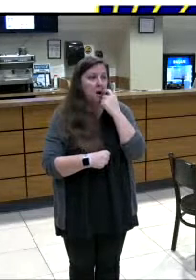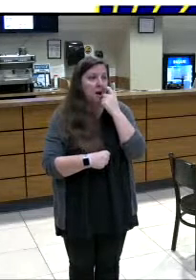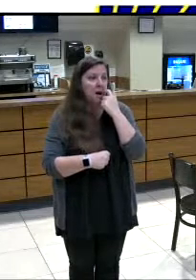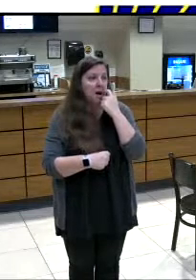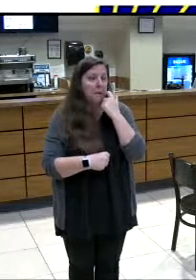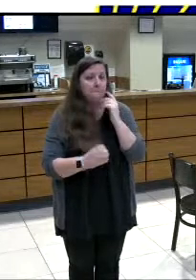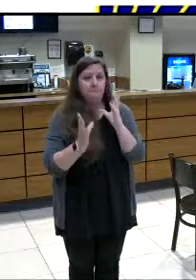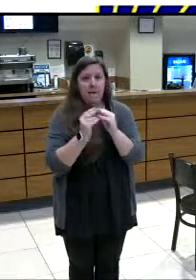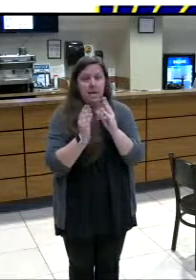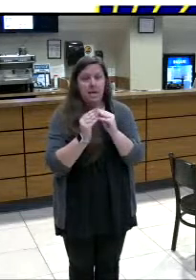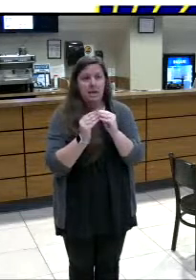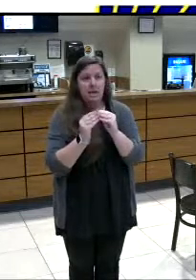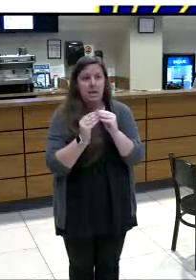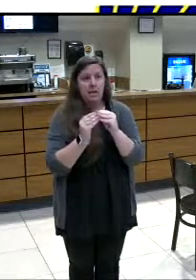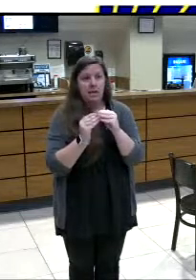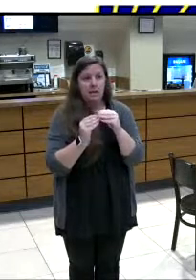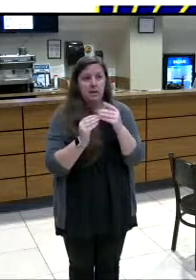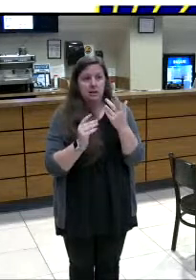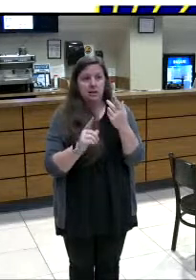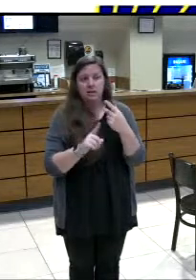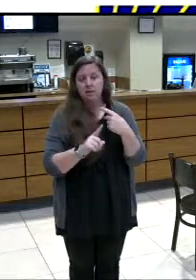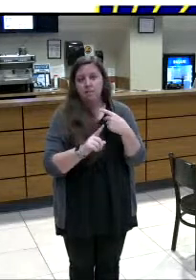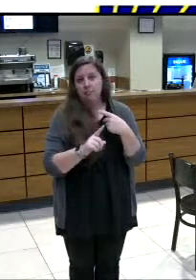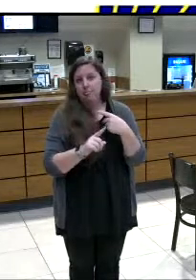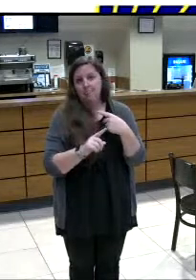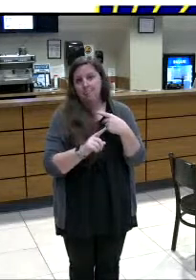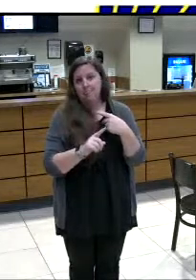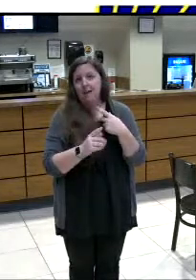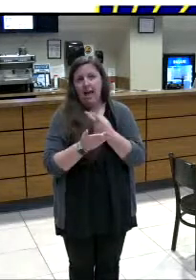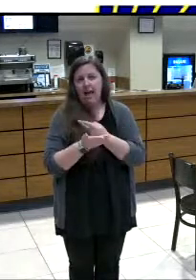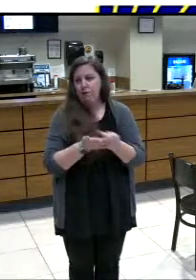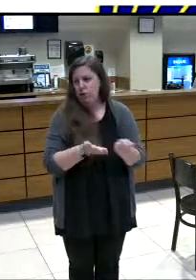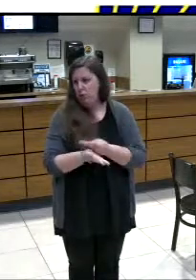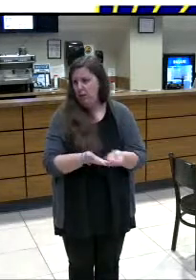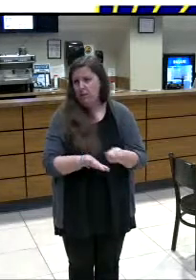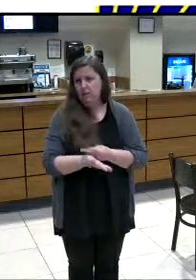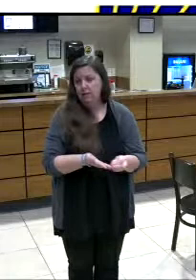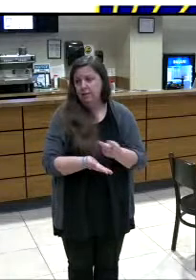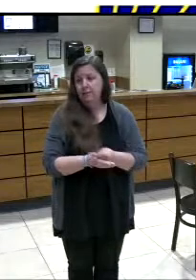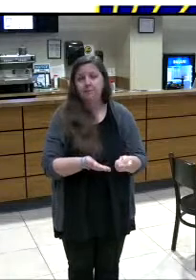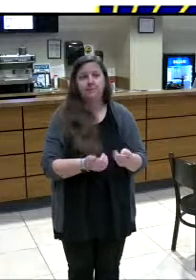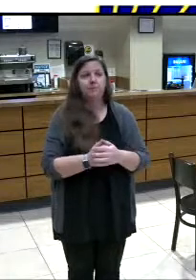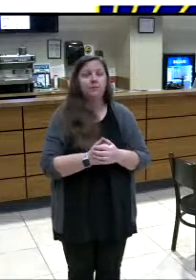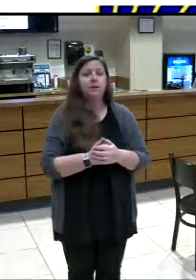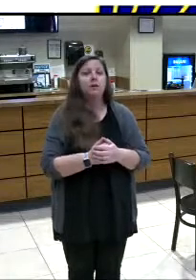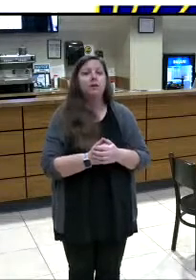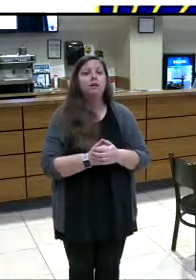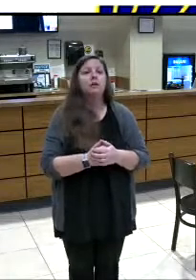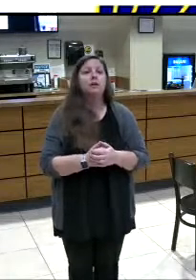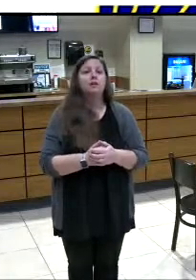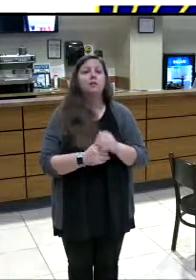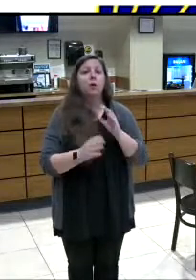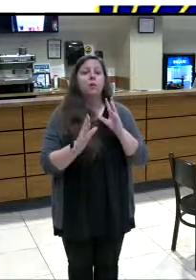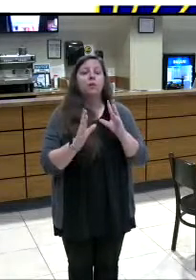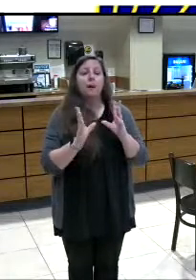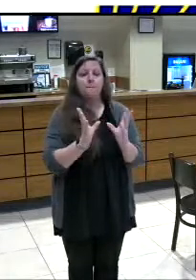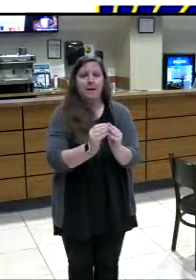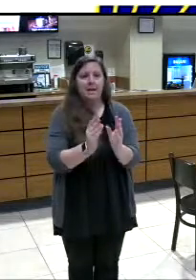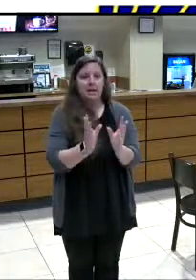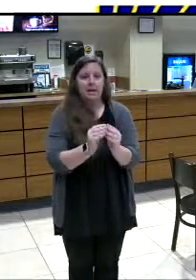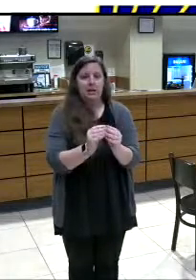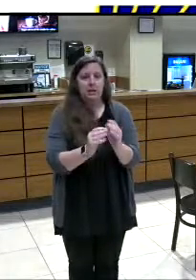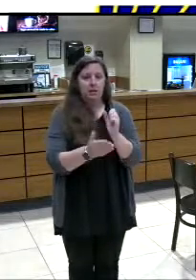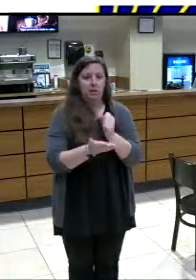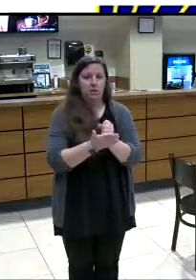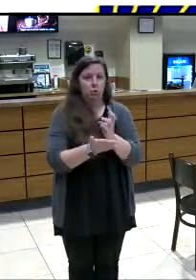And the purpose of the meetings that are led by the social workers, we want to make sure that when there